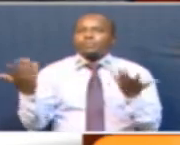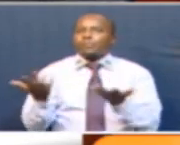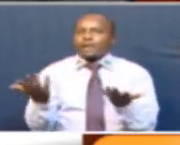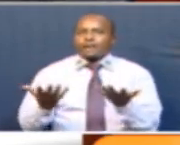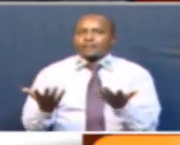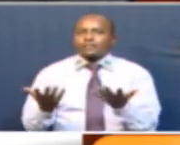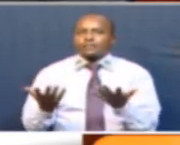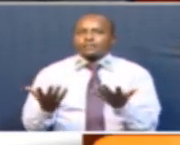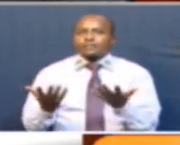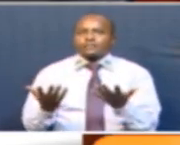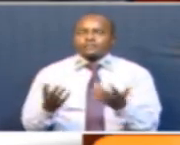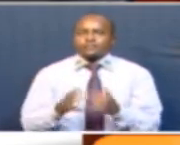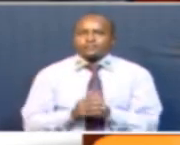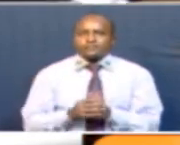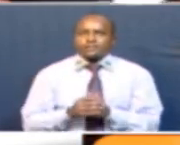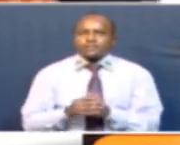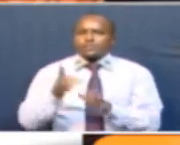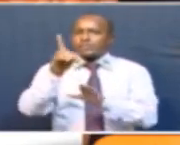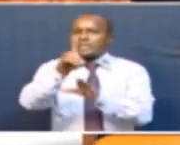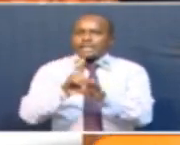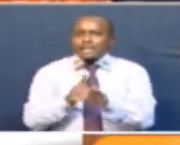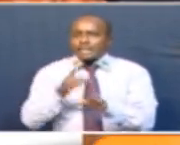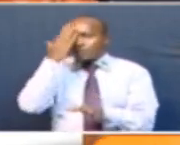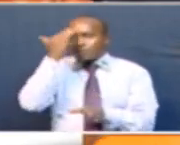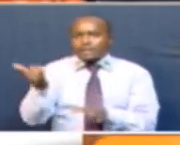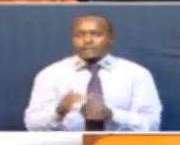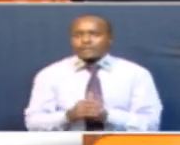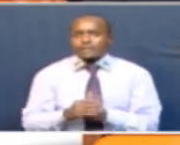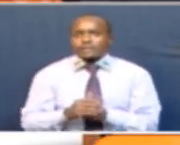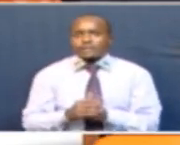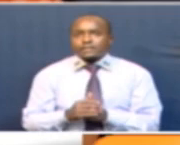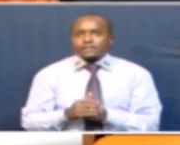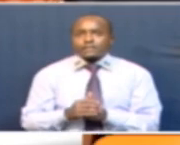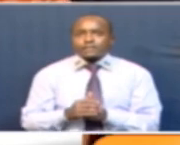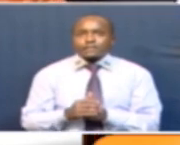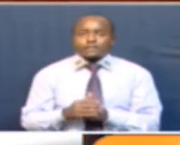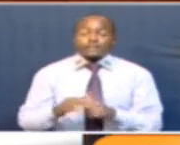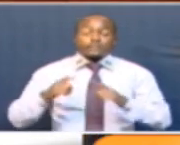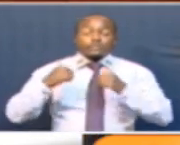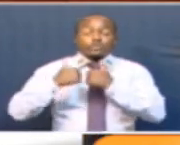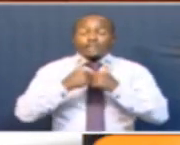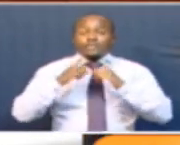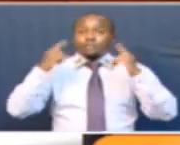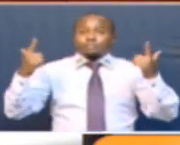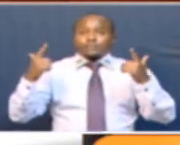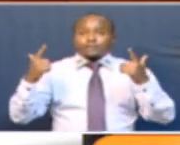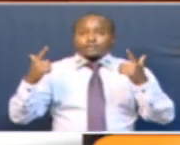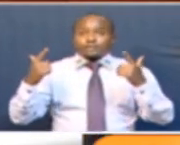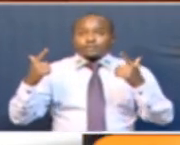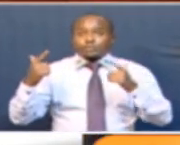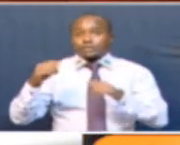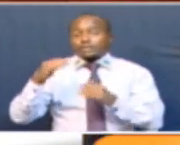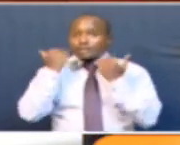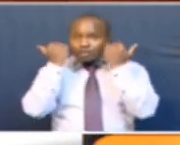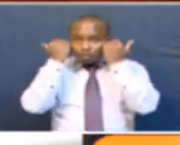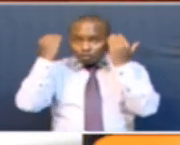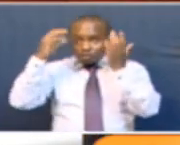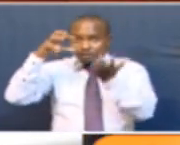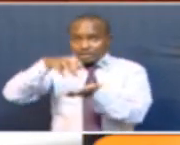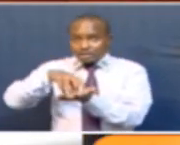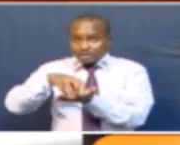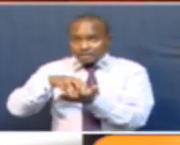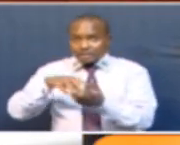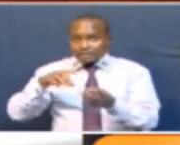started at the beginning. But then you got rid of that. So the big challenge was the litigation, the court case. The other one was